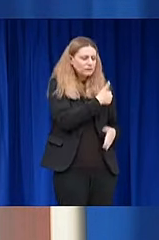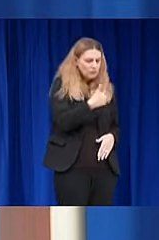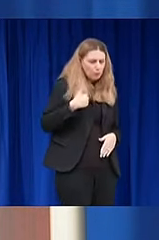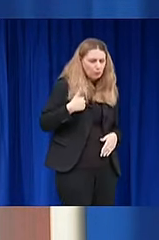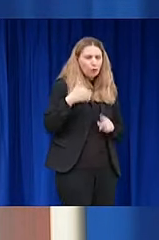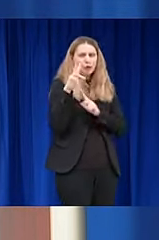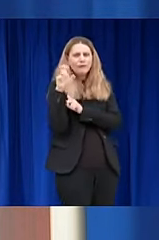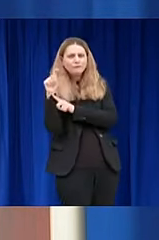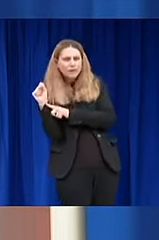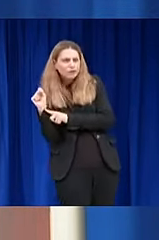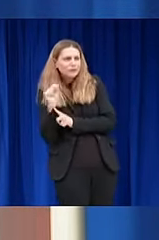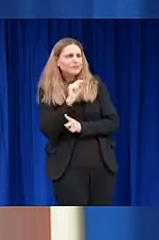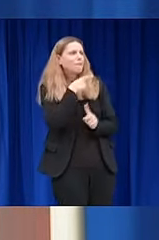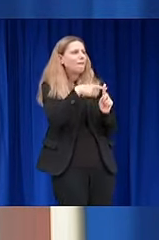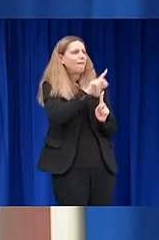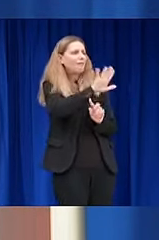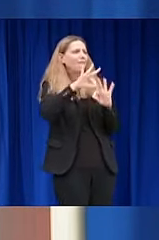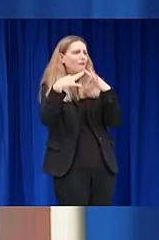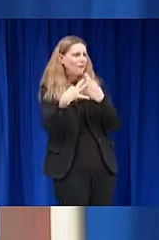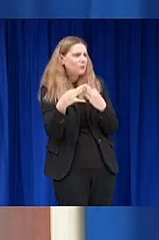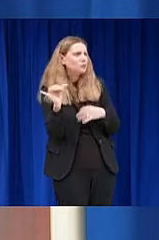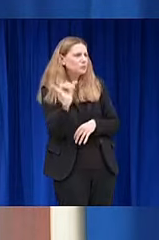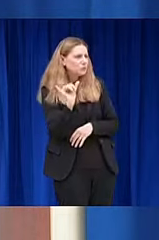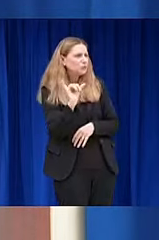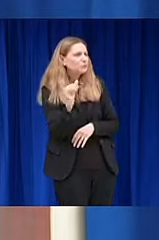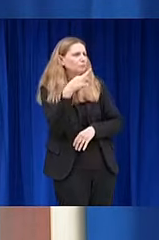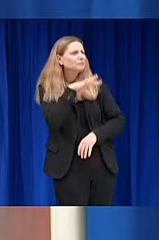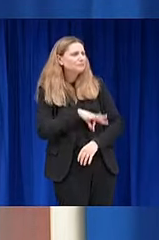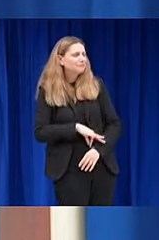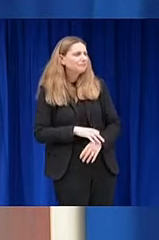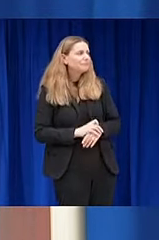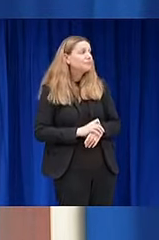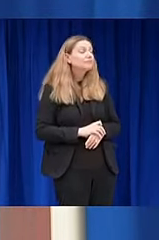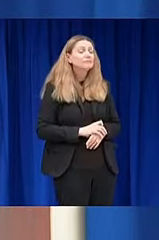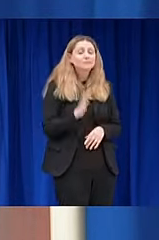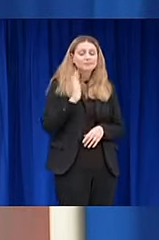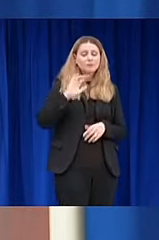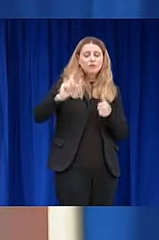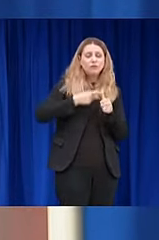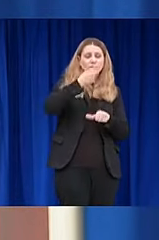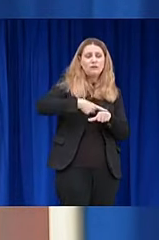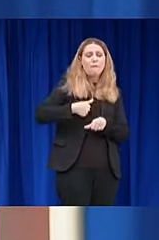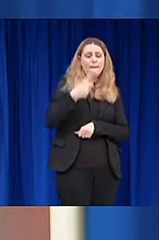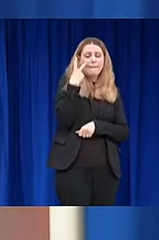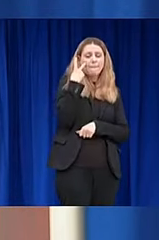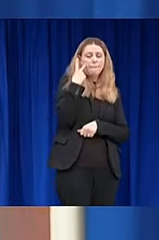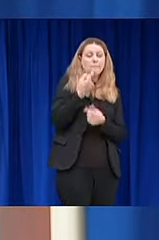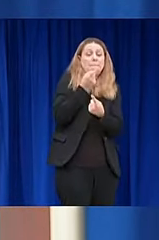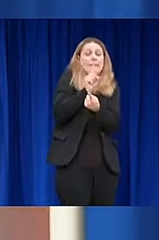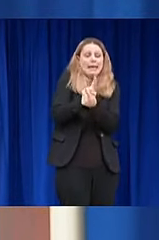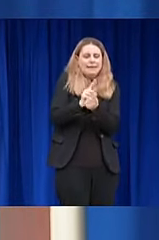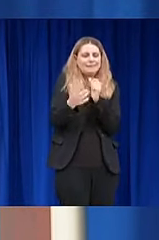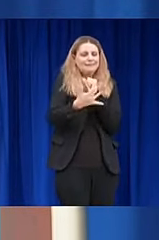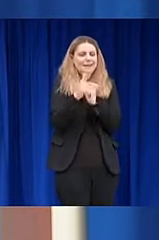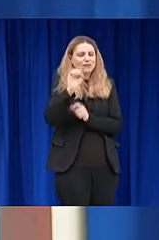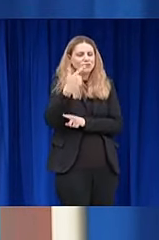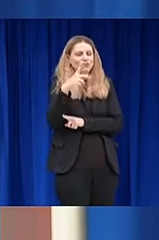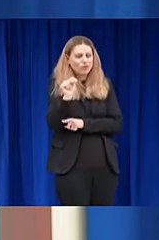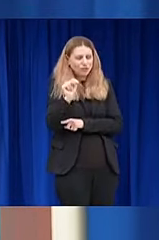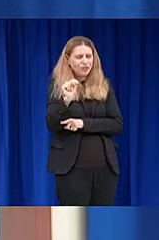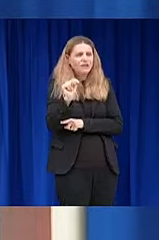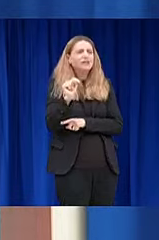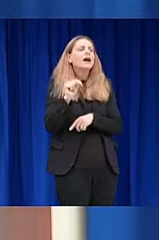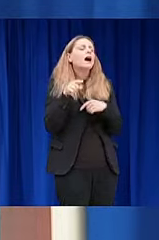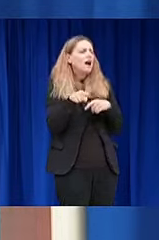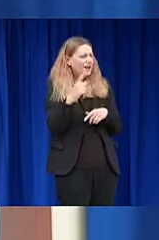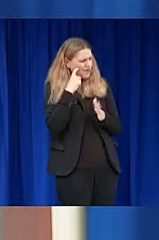families. When I first met Technical Sergeant Aaron Kakumu, I first noticed how quiet he was.